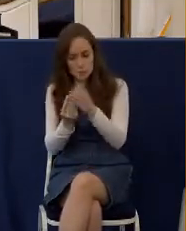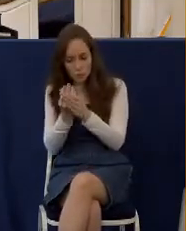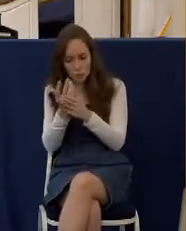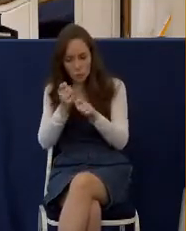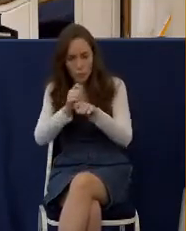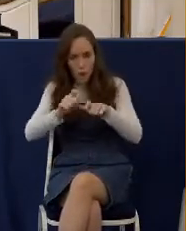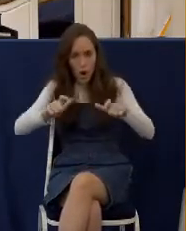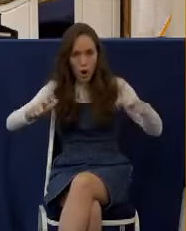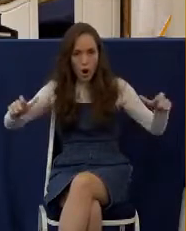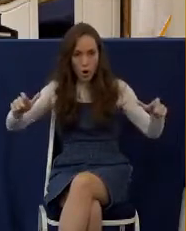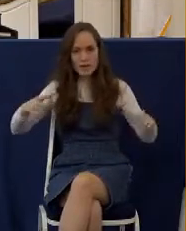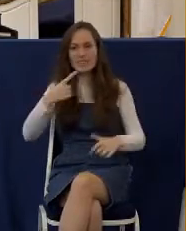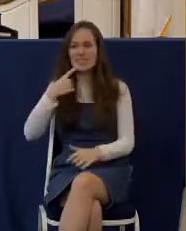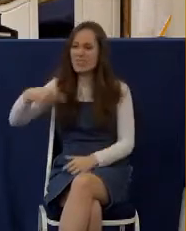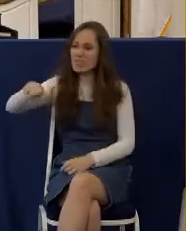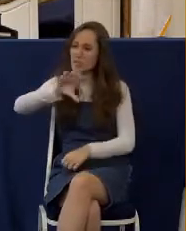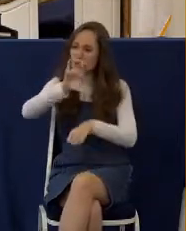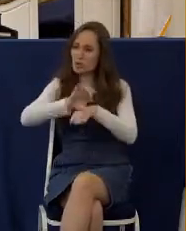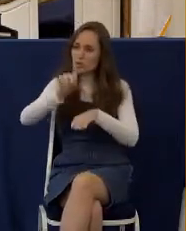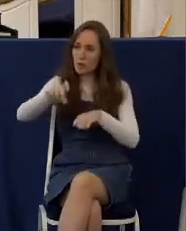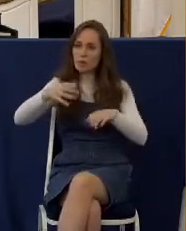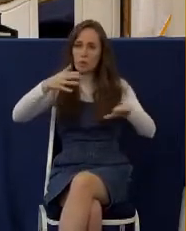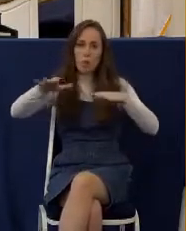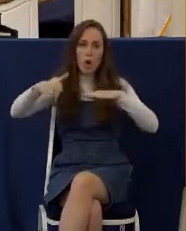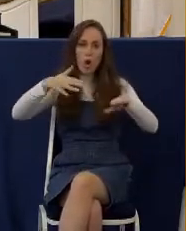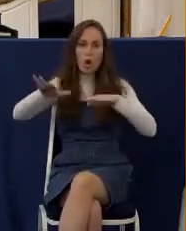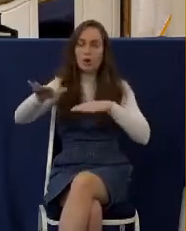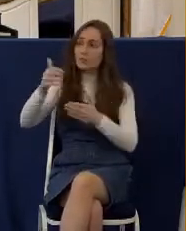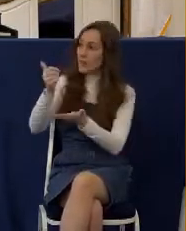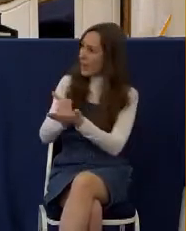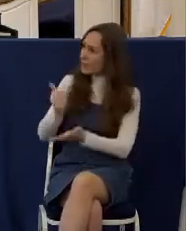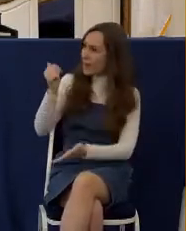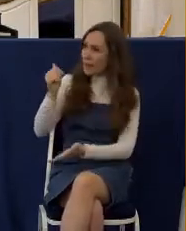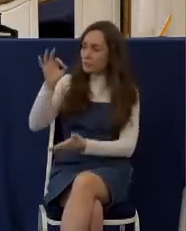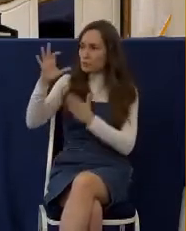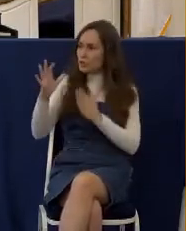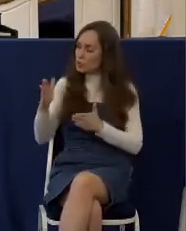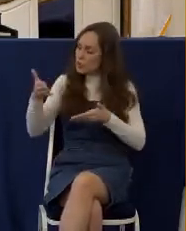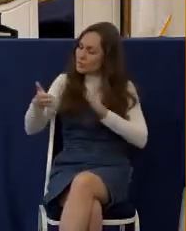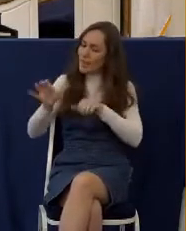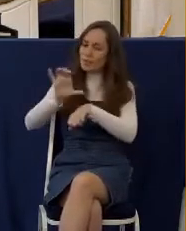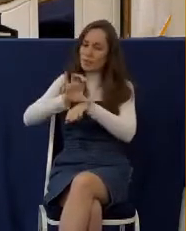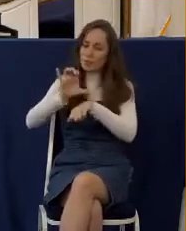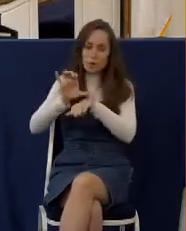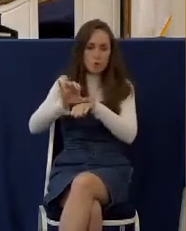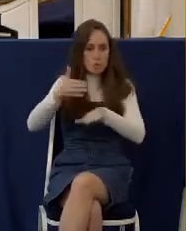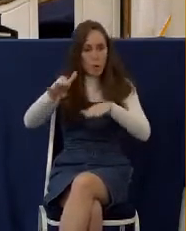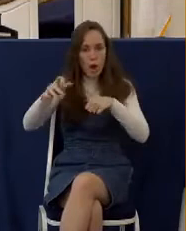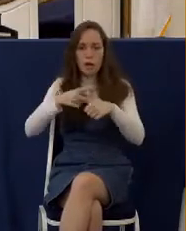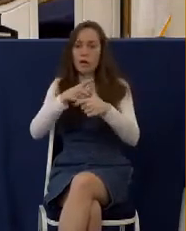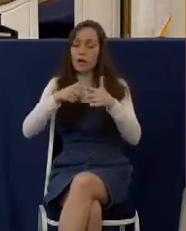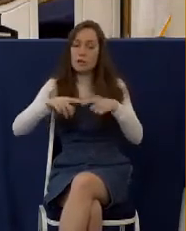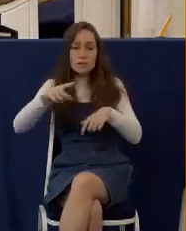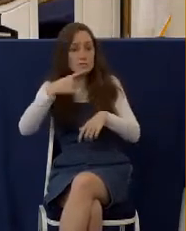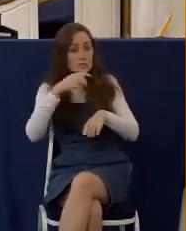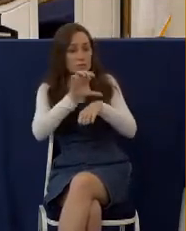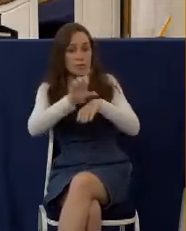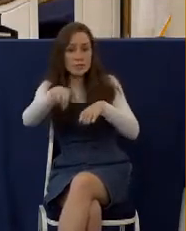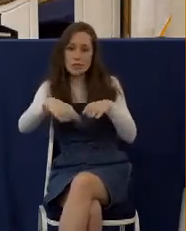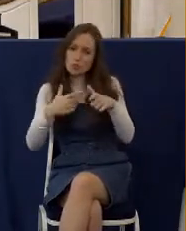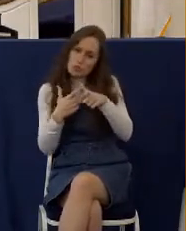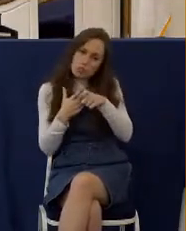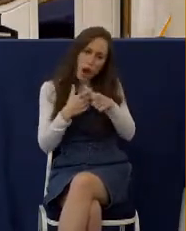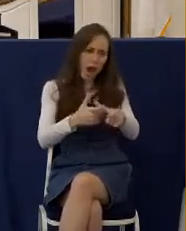to walk. And a man in the back said, amen, preacher, let her walk. And he said, this church needs to run. And a man